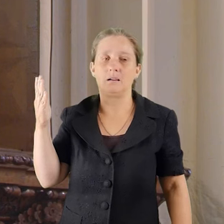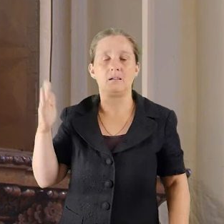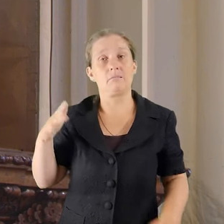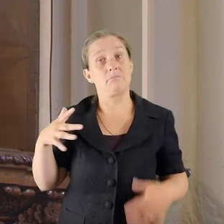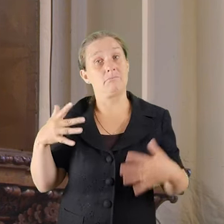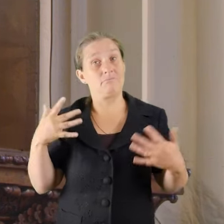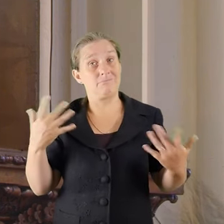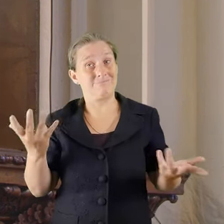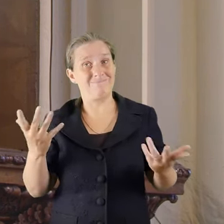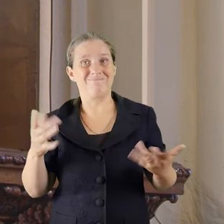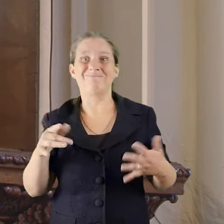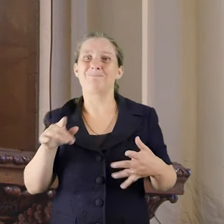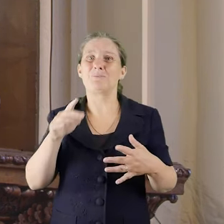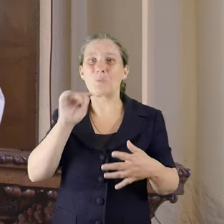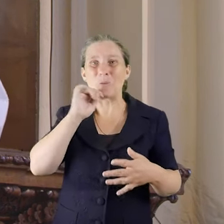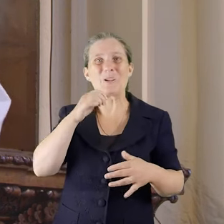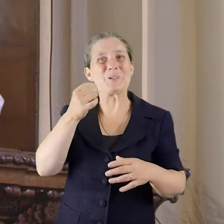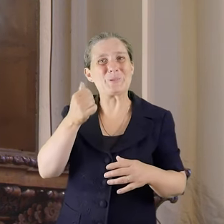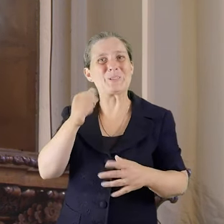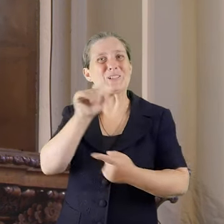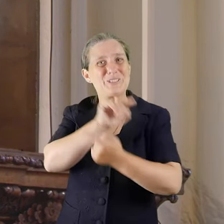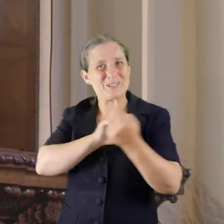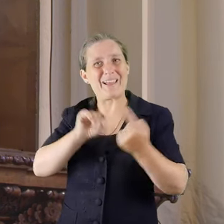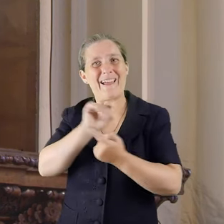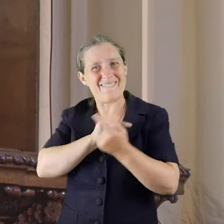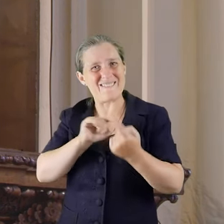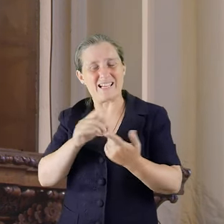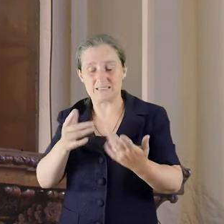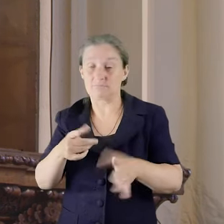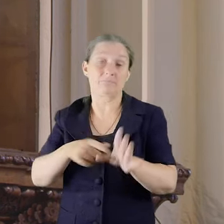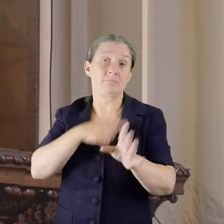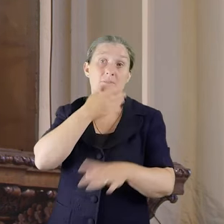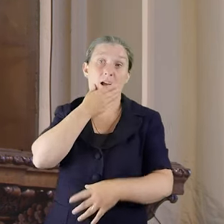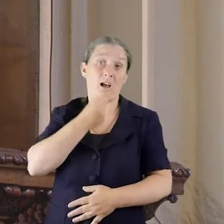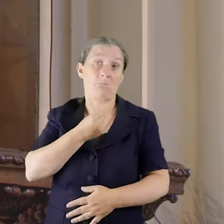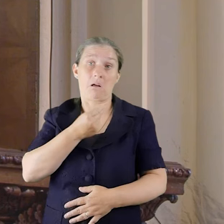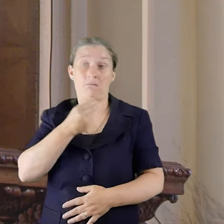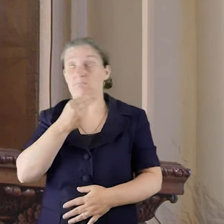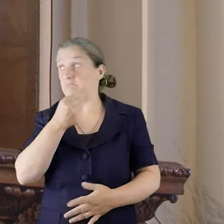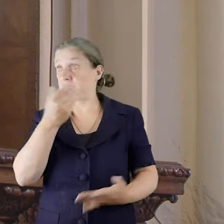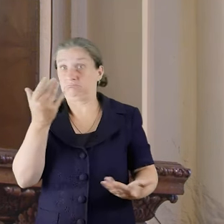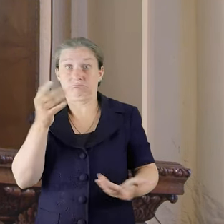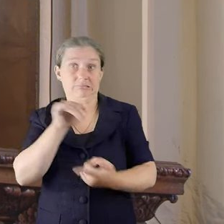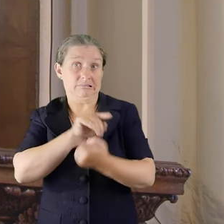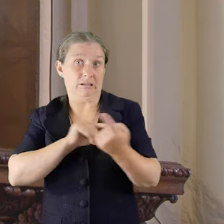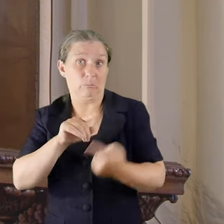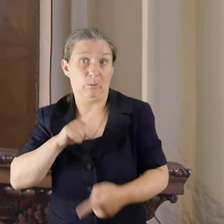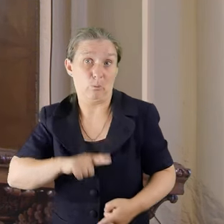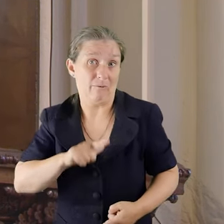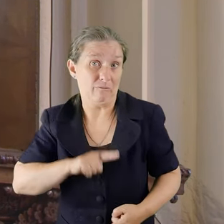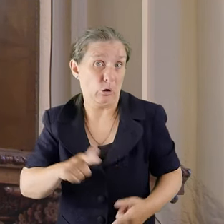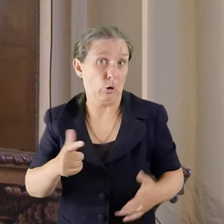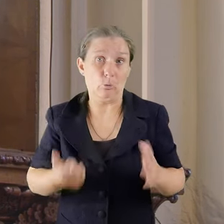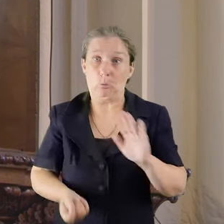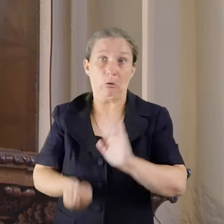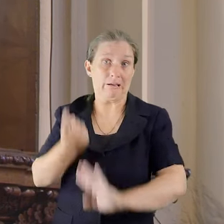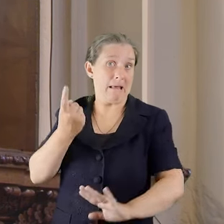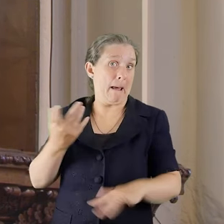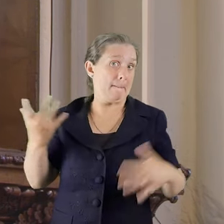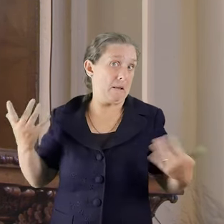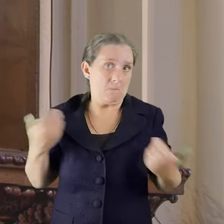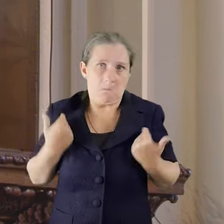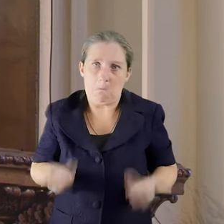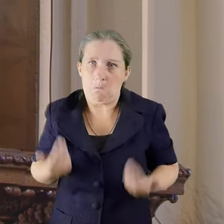As it happened, there was a service about to start. Now, the young man had no idea what this service was for or what was going